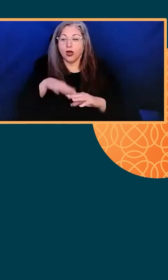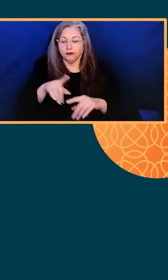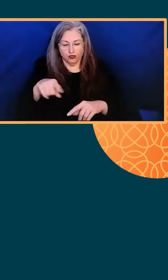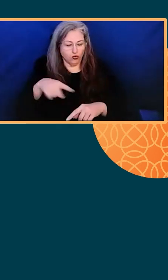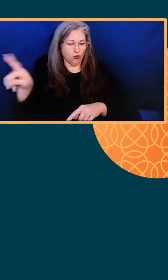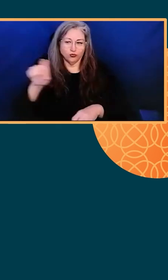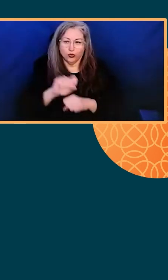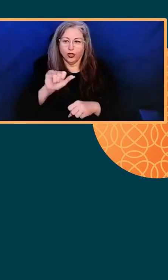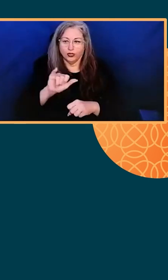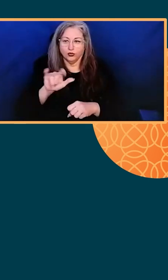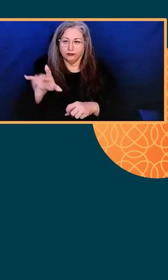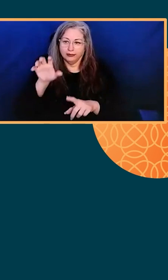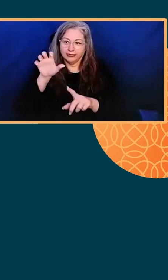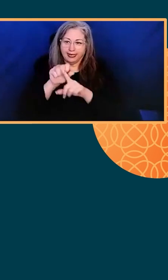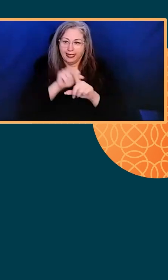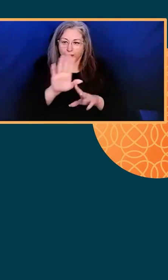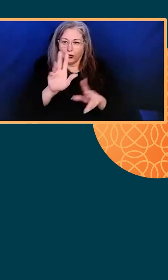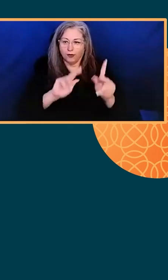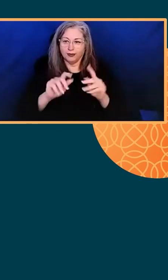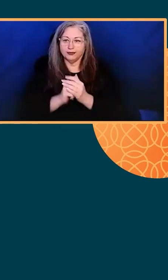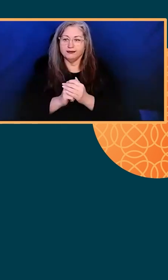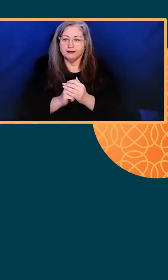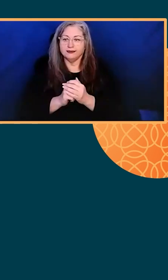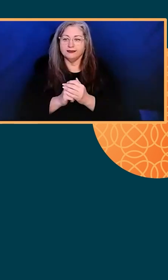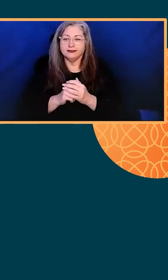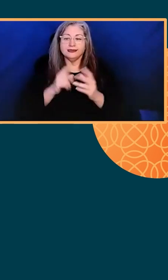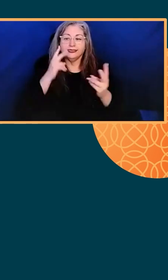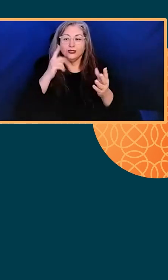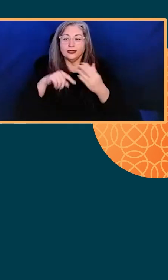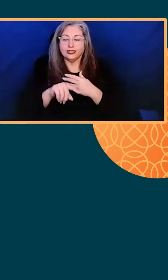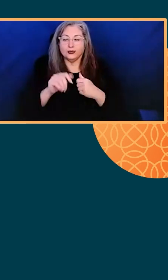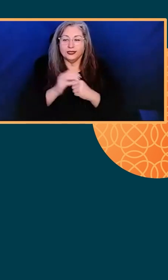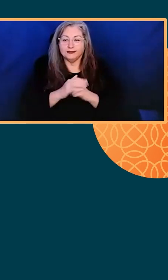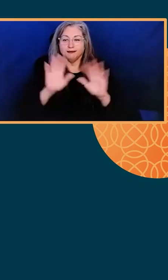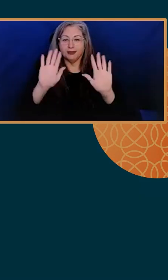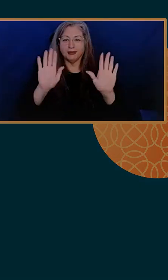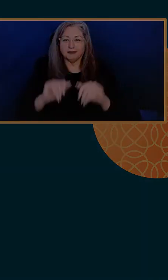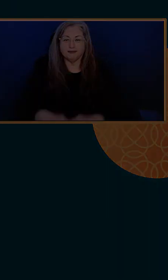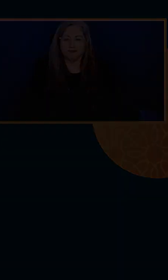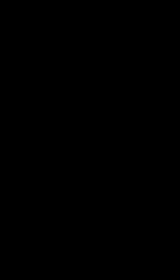work too. Get your people. We'll see you next week, friends. Bye.